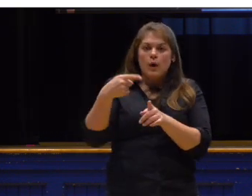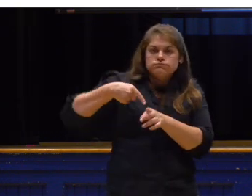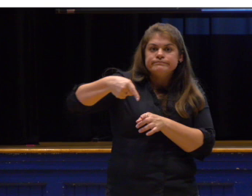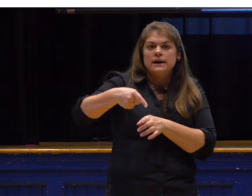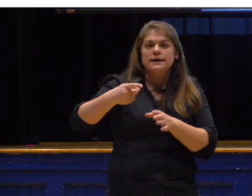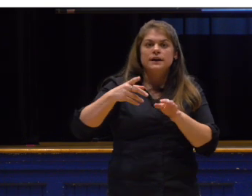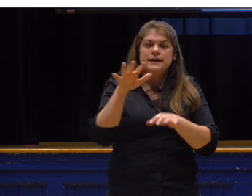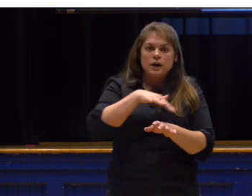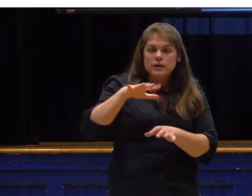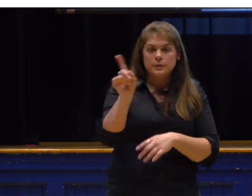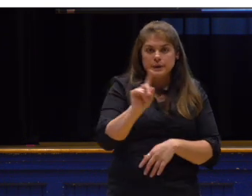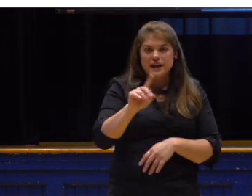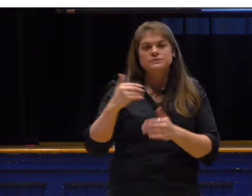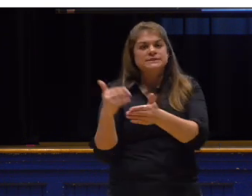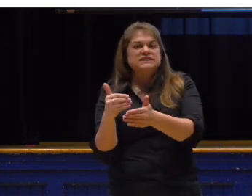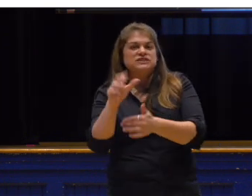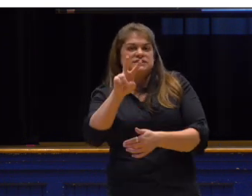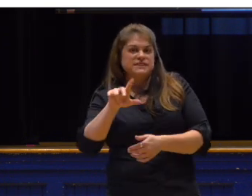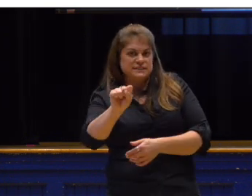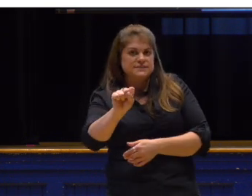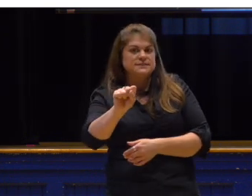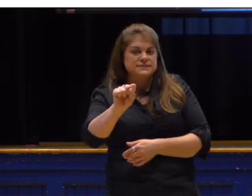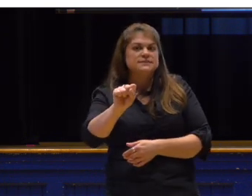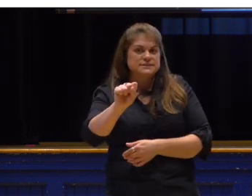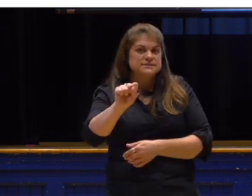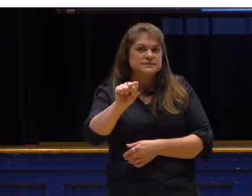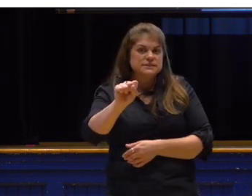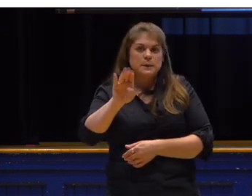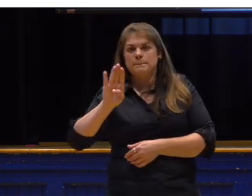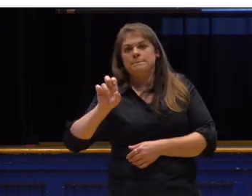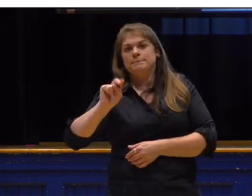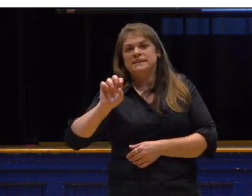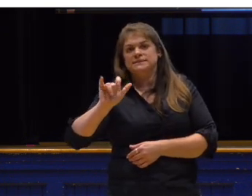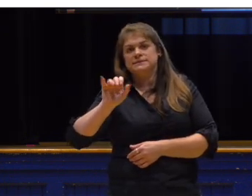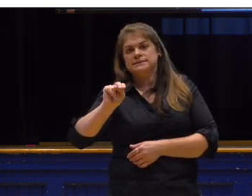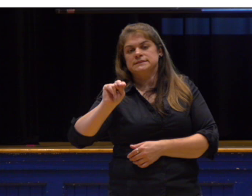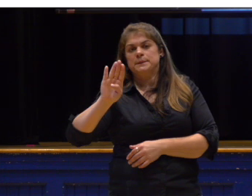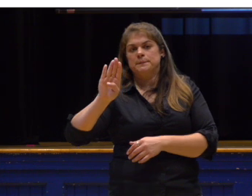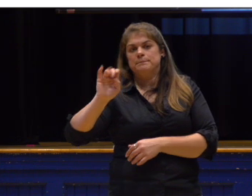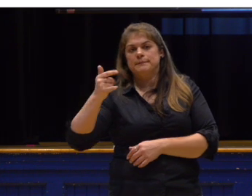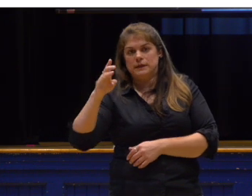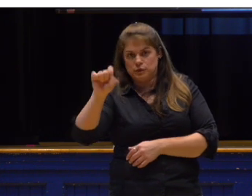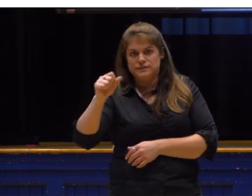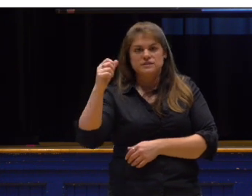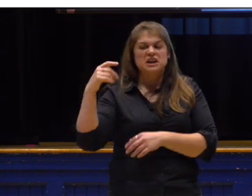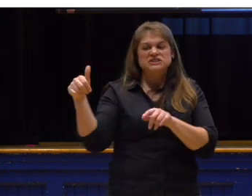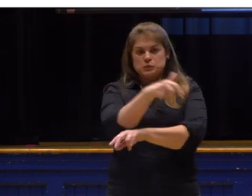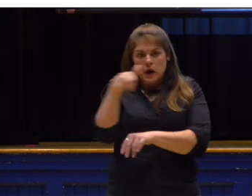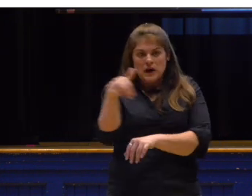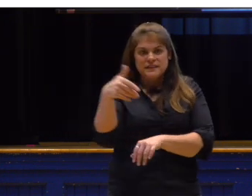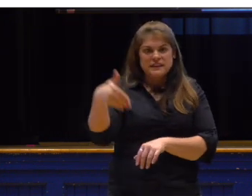example, is up at CVS, Santander, Benson's Bagels. There's a lot of people crossing the street. There's a bus stop there. So that's